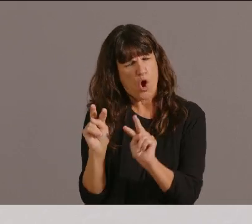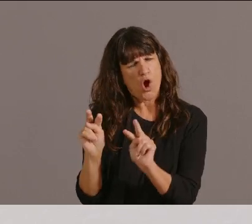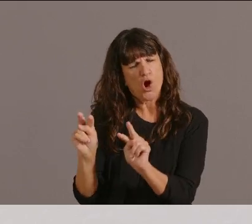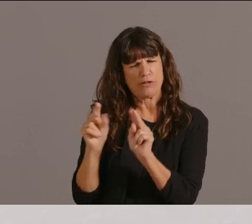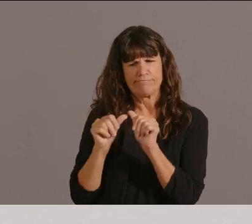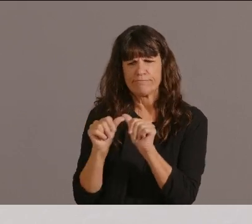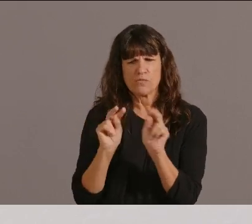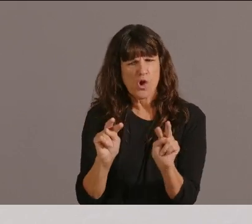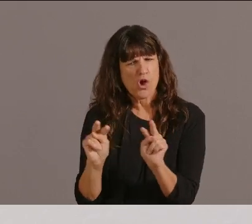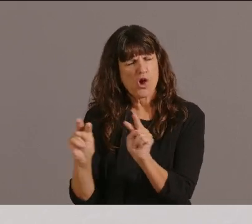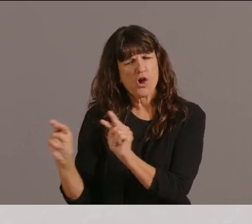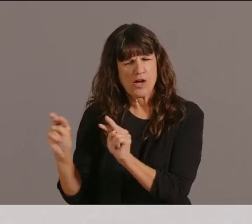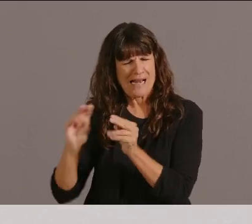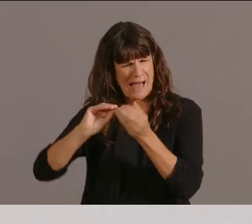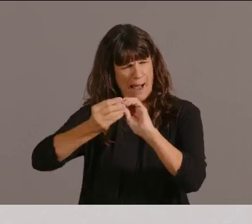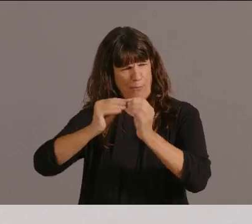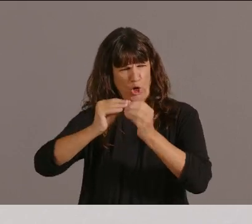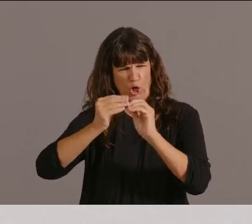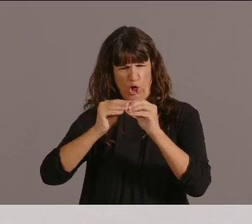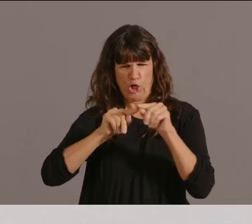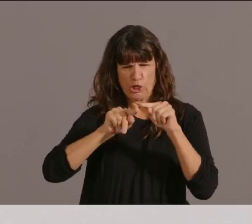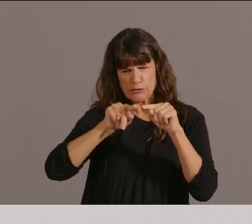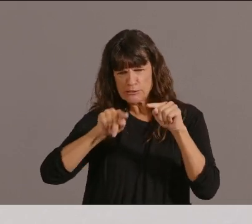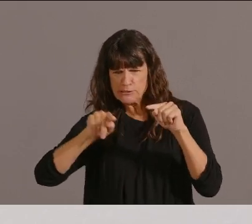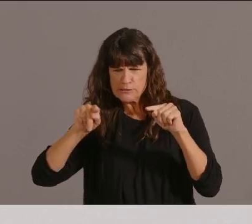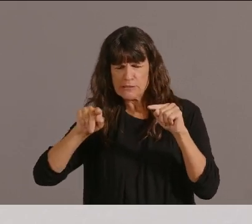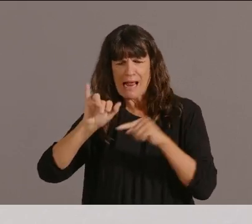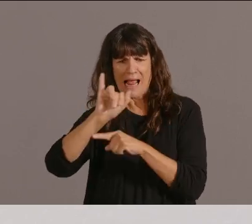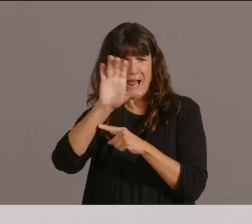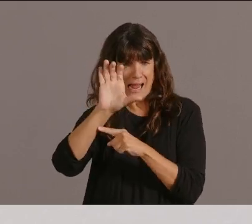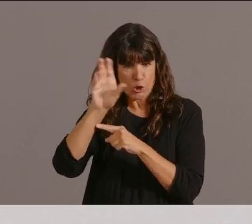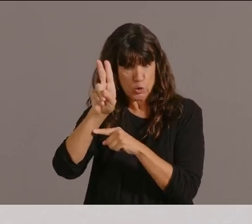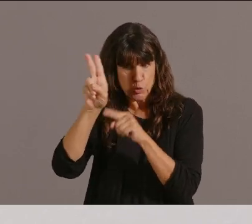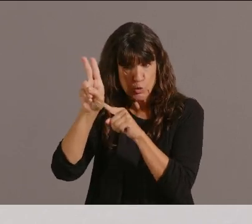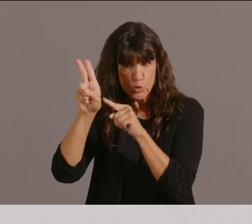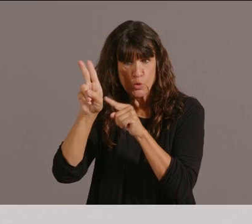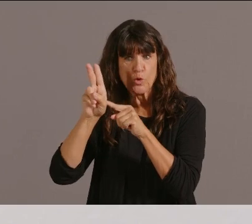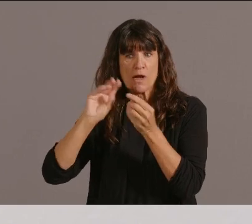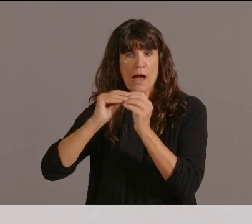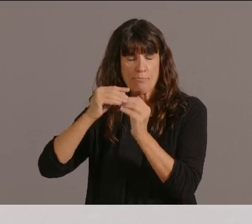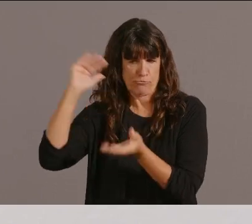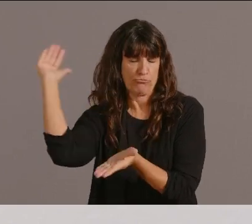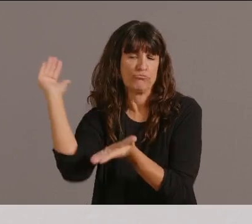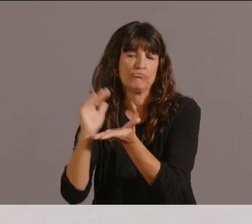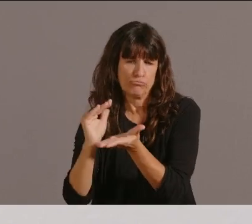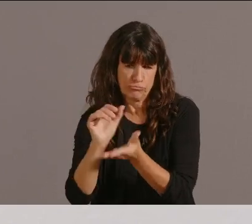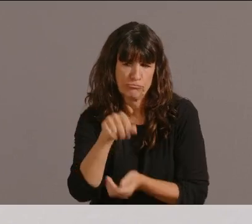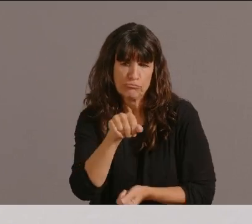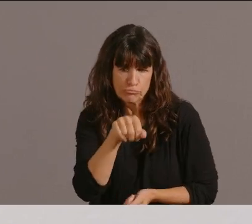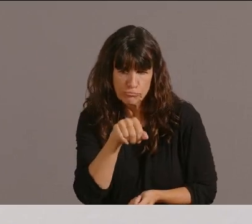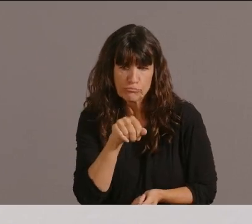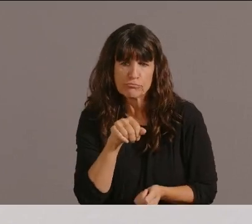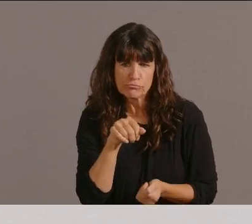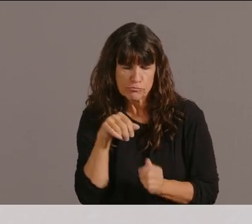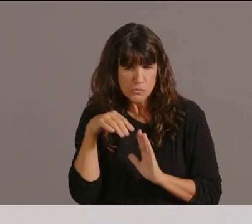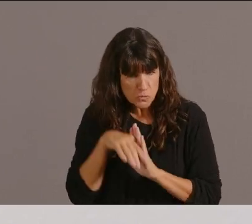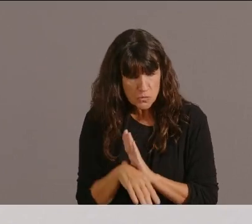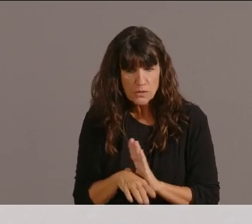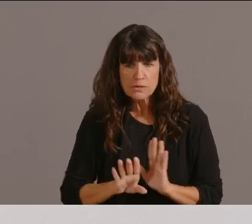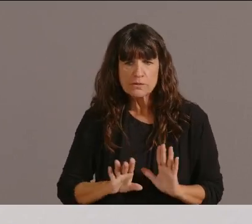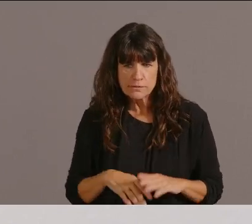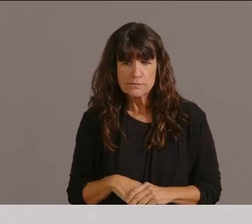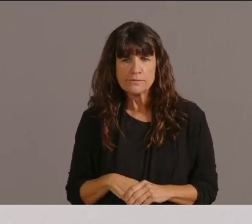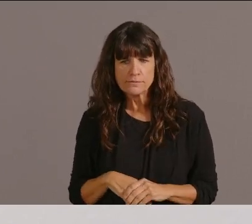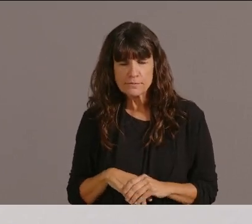and our ICU beds continue to go down. So it could be a number of reasons. You know, that's self-reported